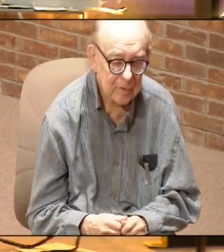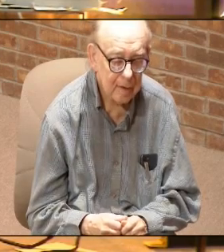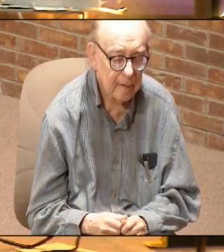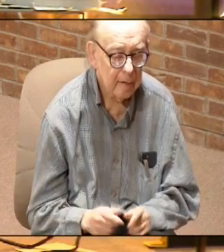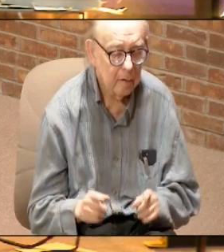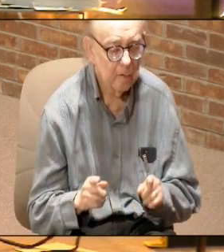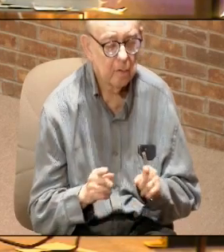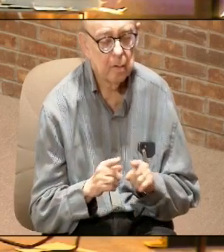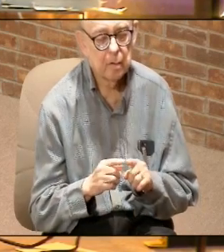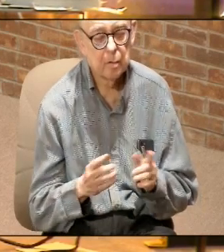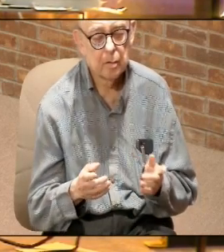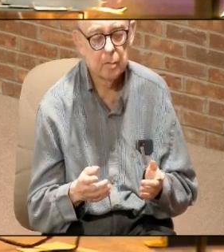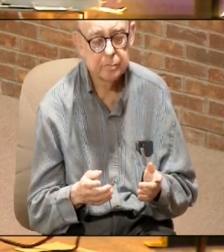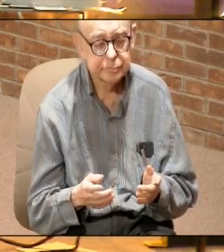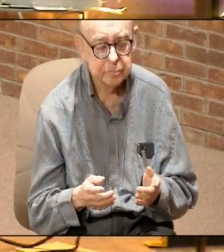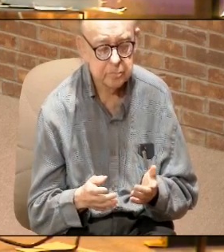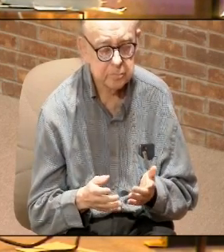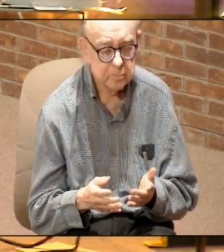as we,